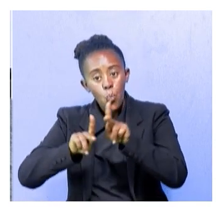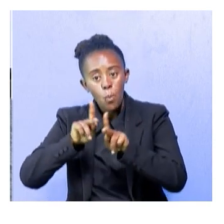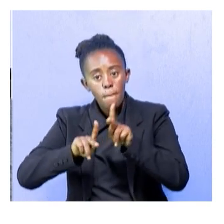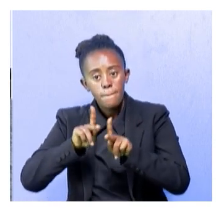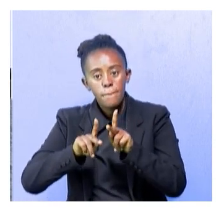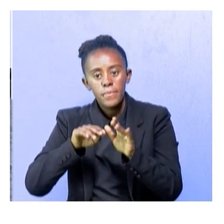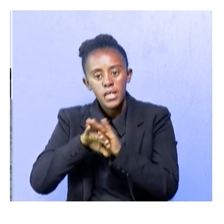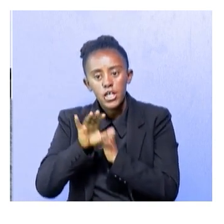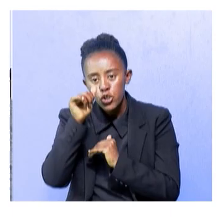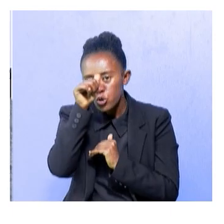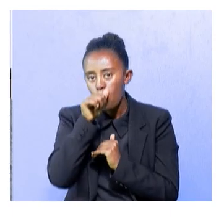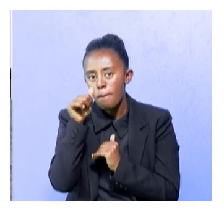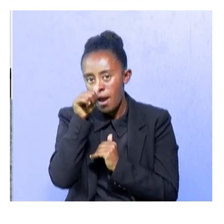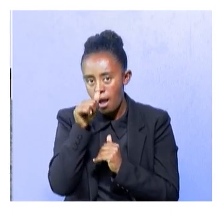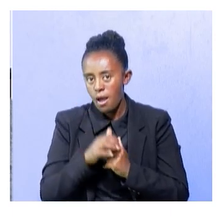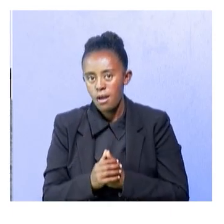in Ethiopia.